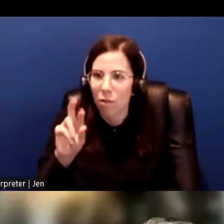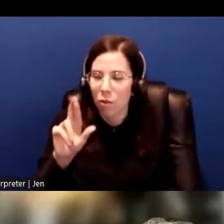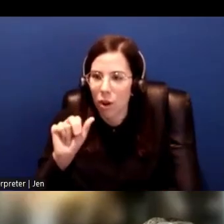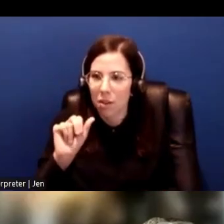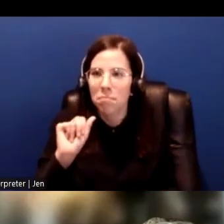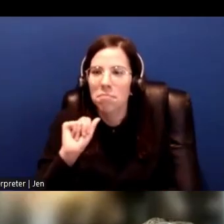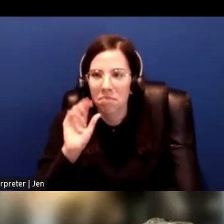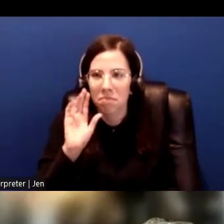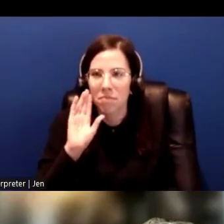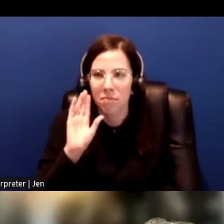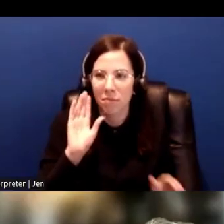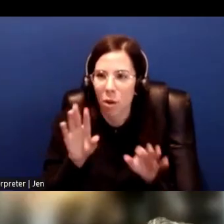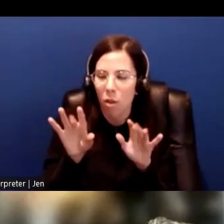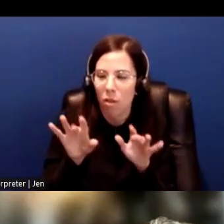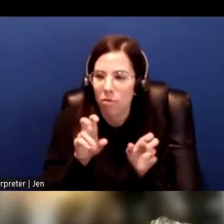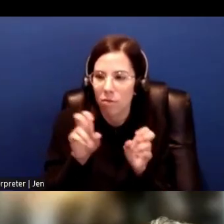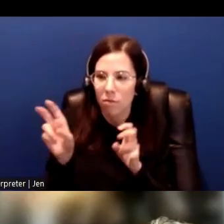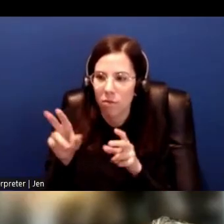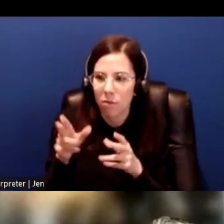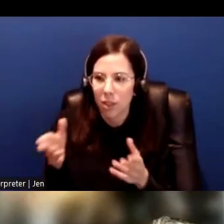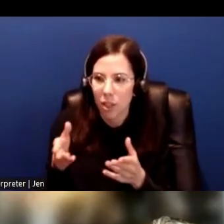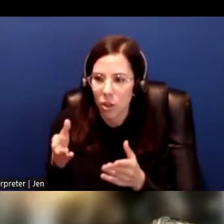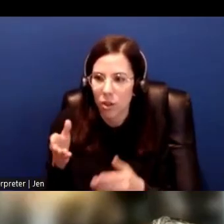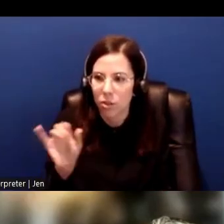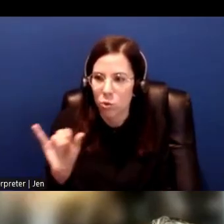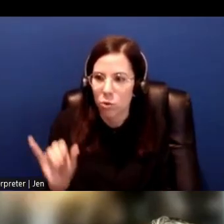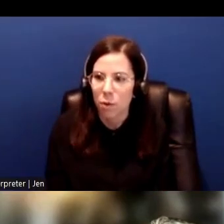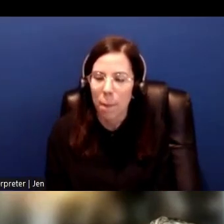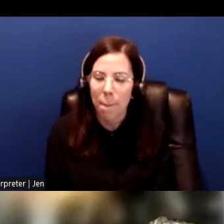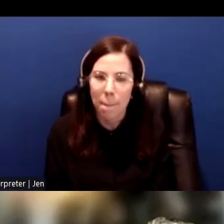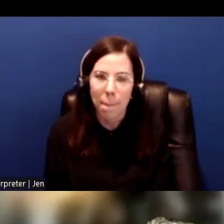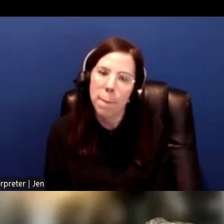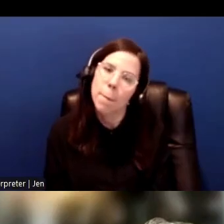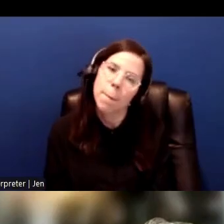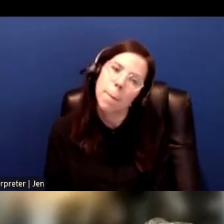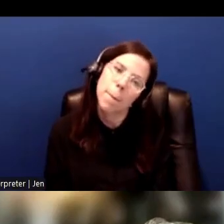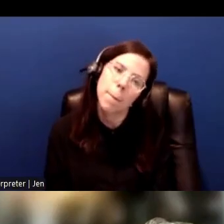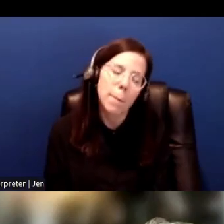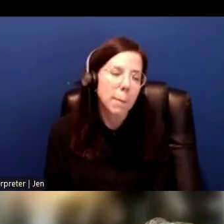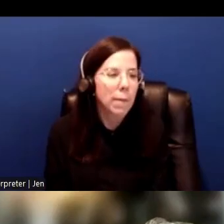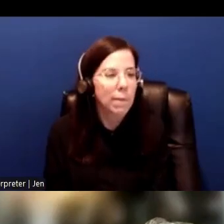can also put that here in the chat. But